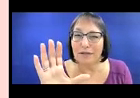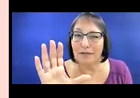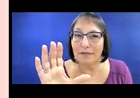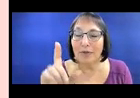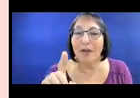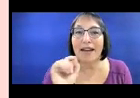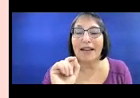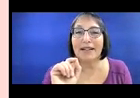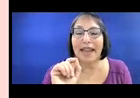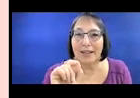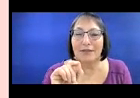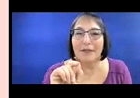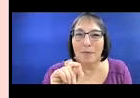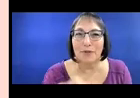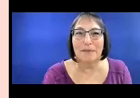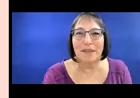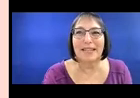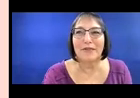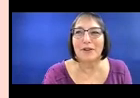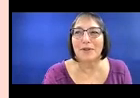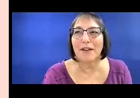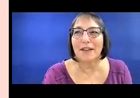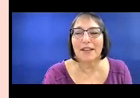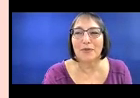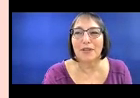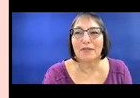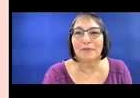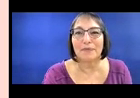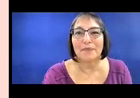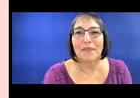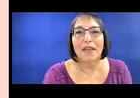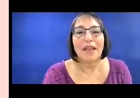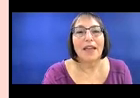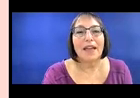provided case numbers continue to go down and things are safe.